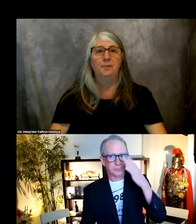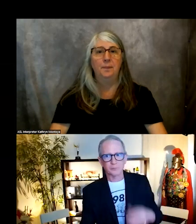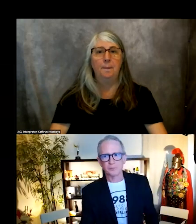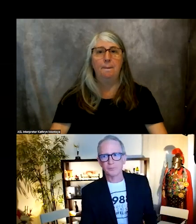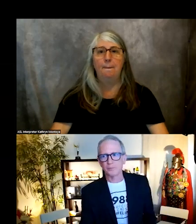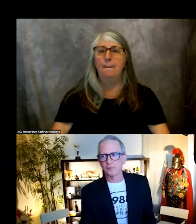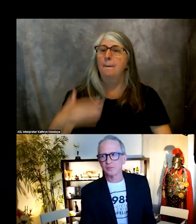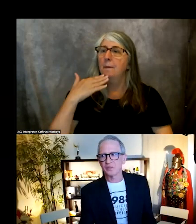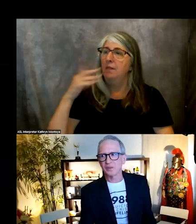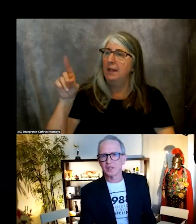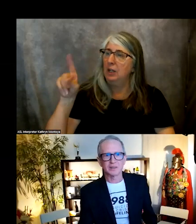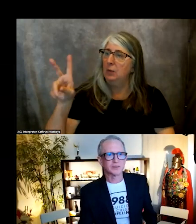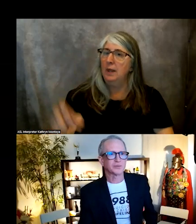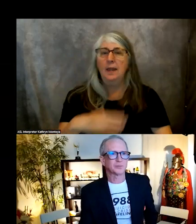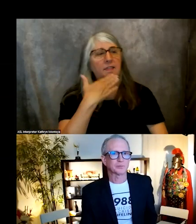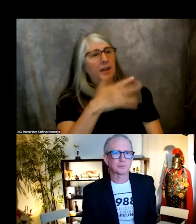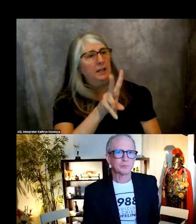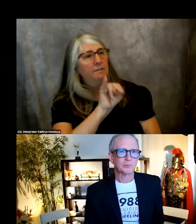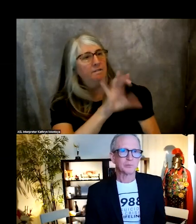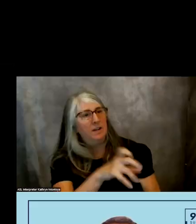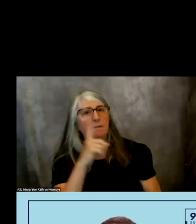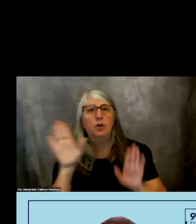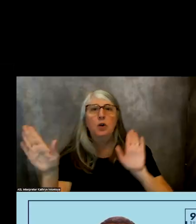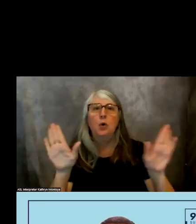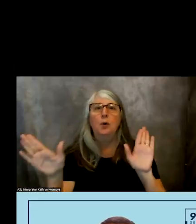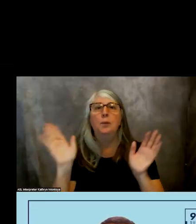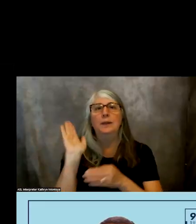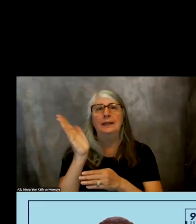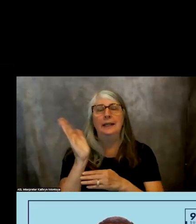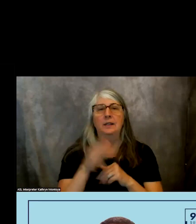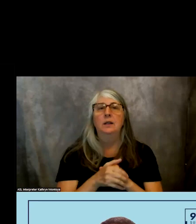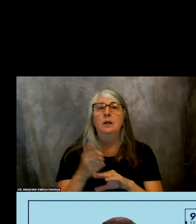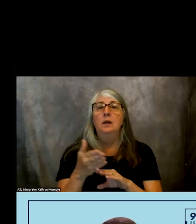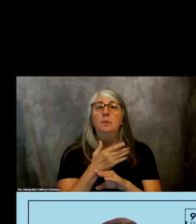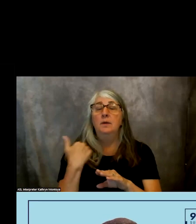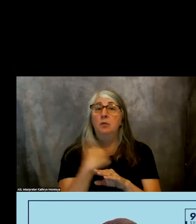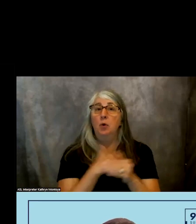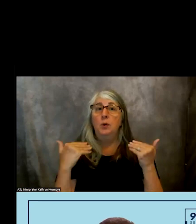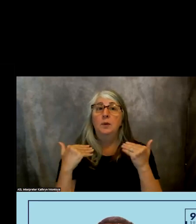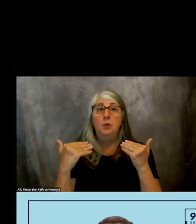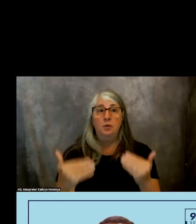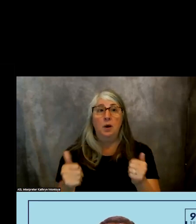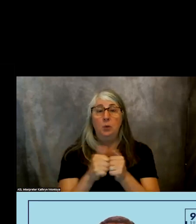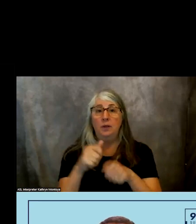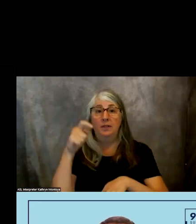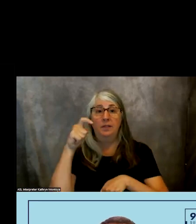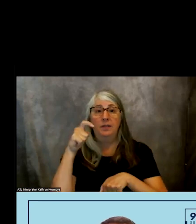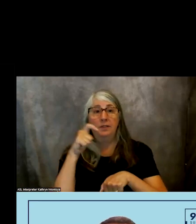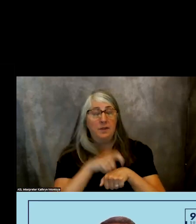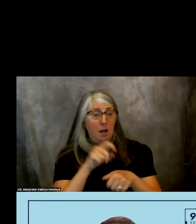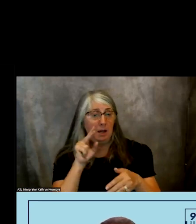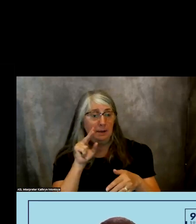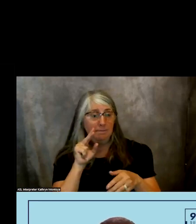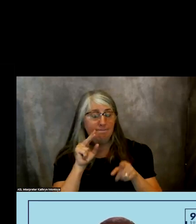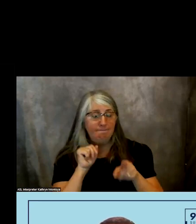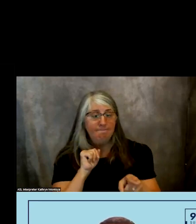Thank you, Dave. Thank you, Vic, for those presentations. Before we move on, and with the time that we're looking at, I was